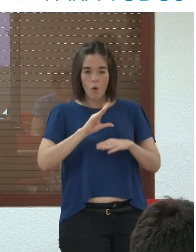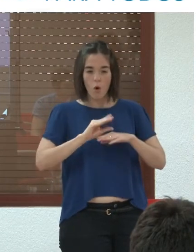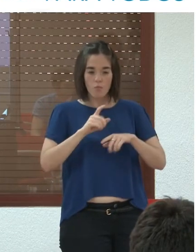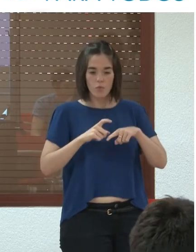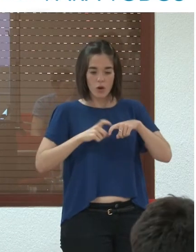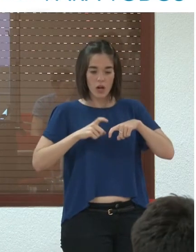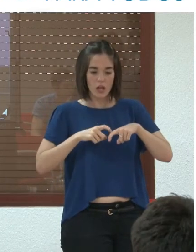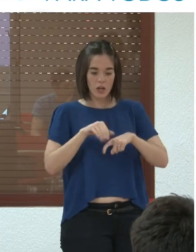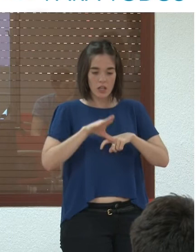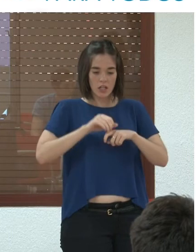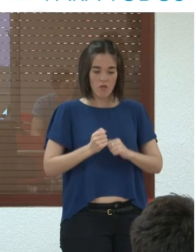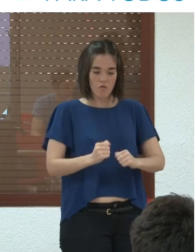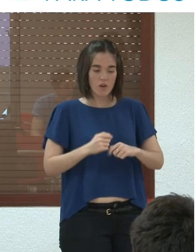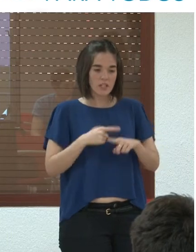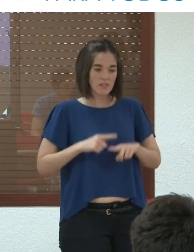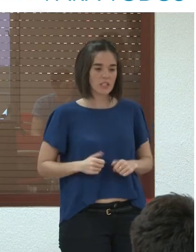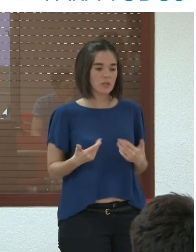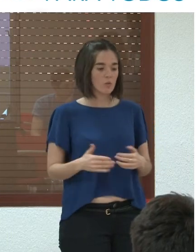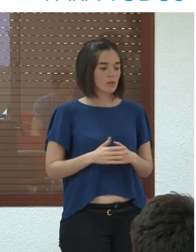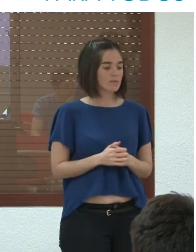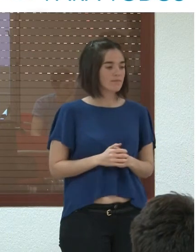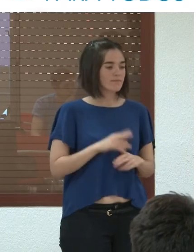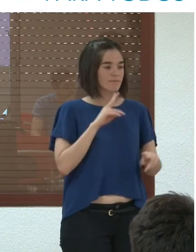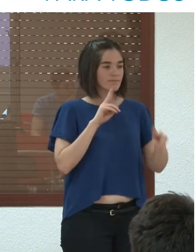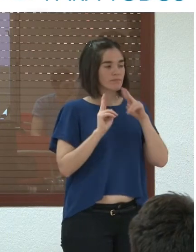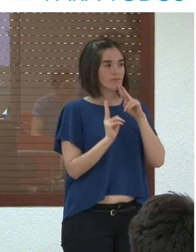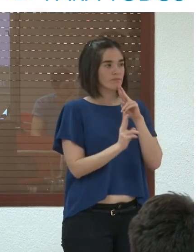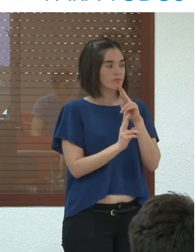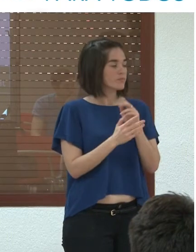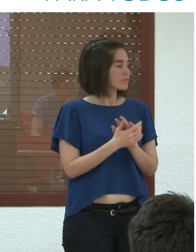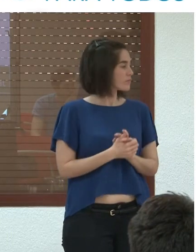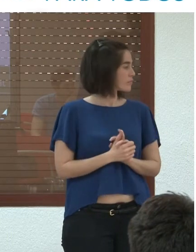the strength that you use on that area?